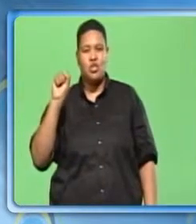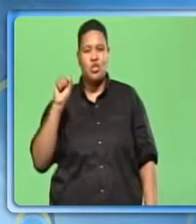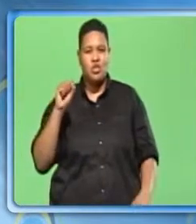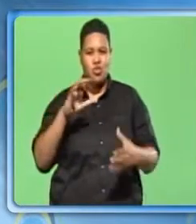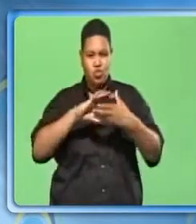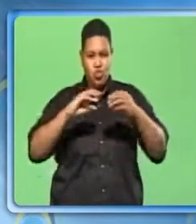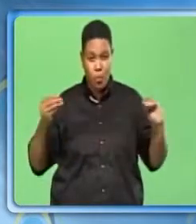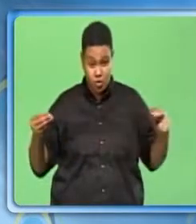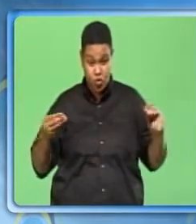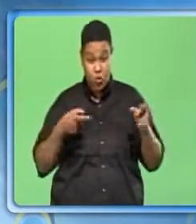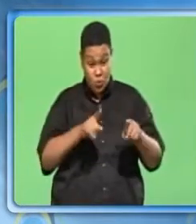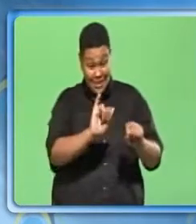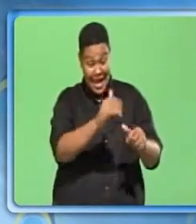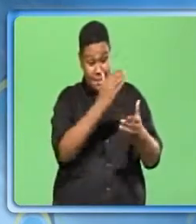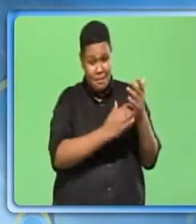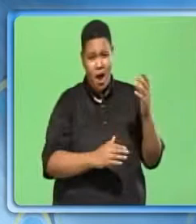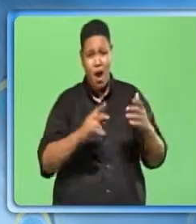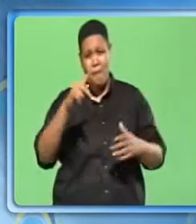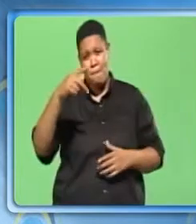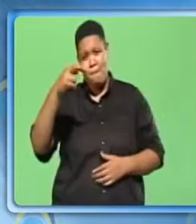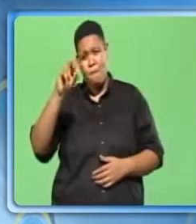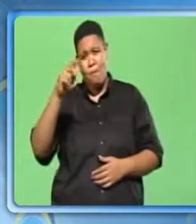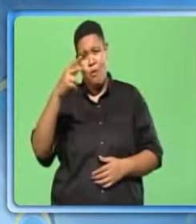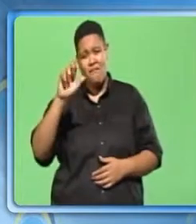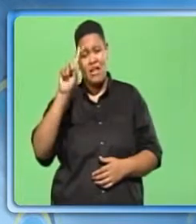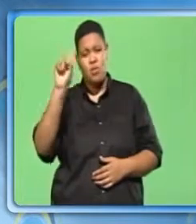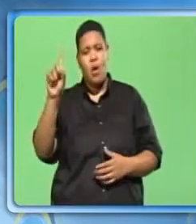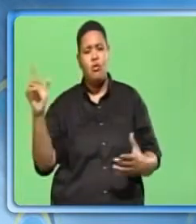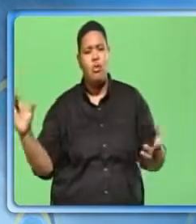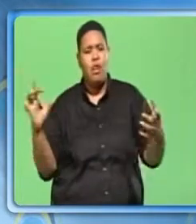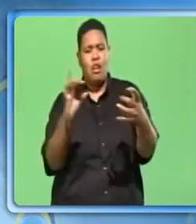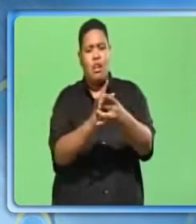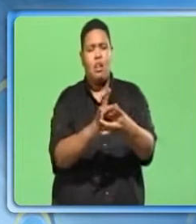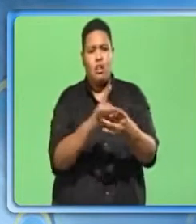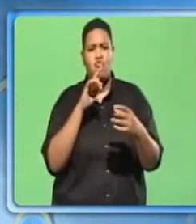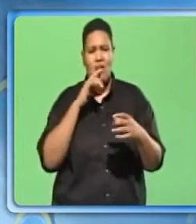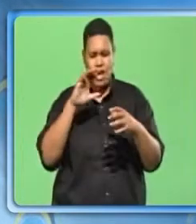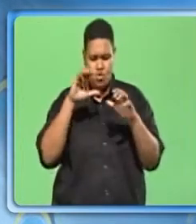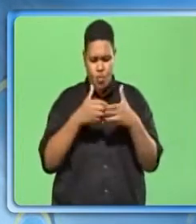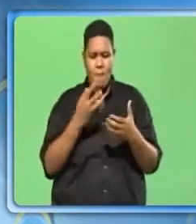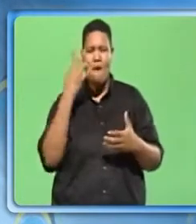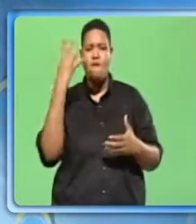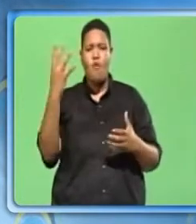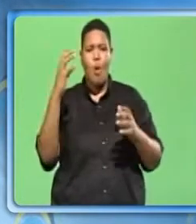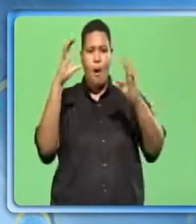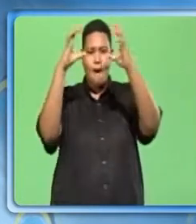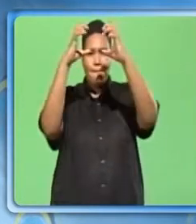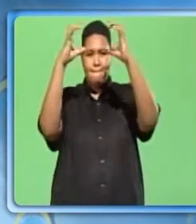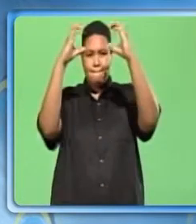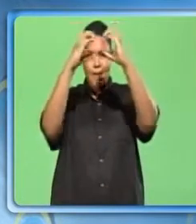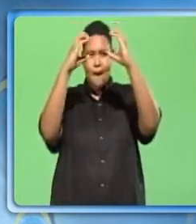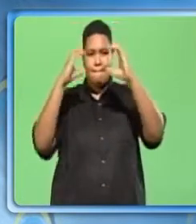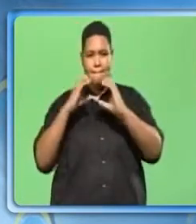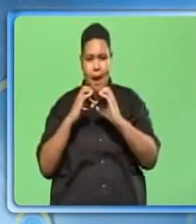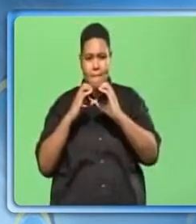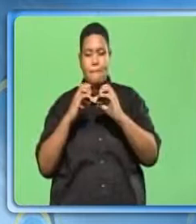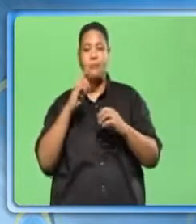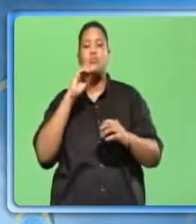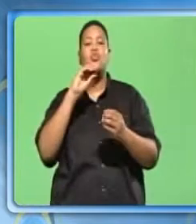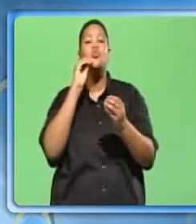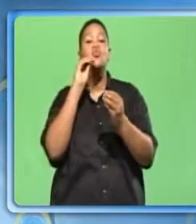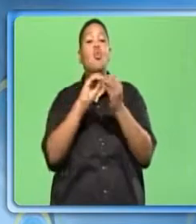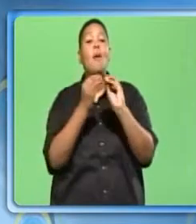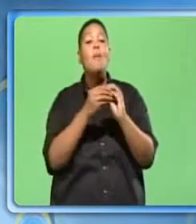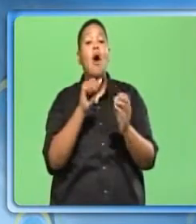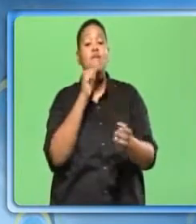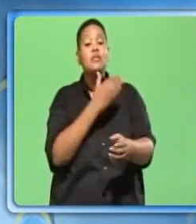the homologous chromosomes join along their length, forming groups of 4 chromatids. Number of daughter cells